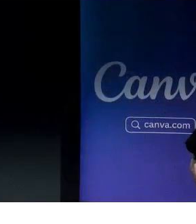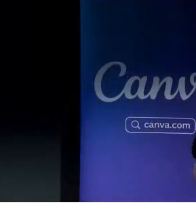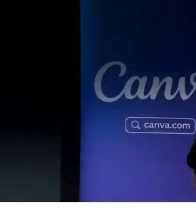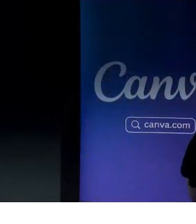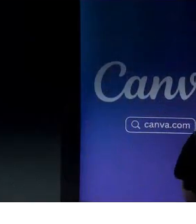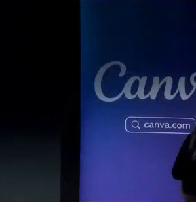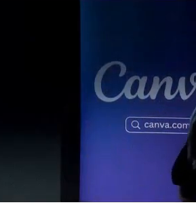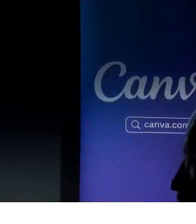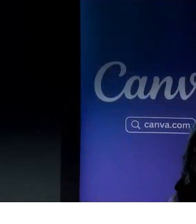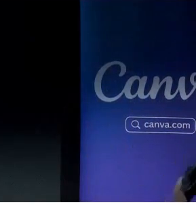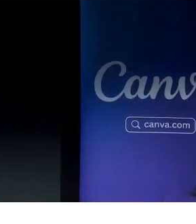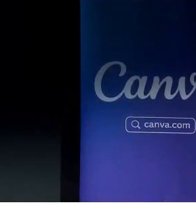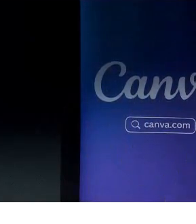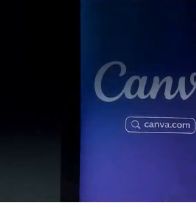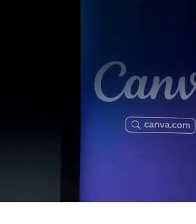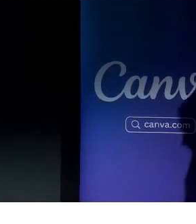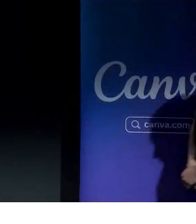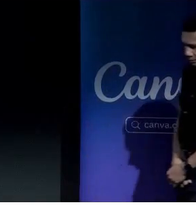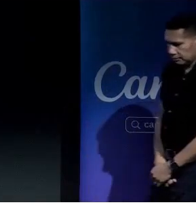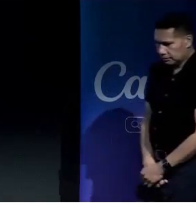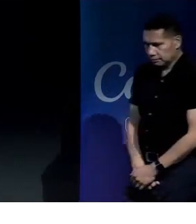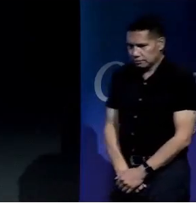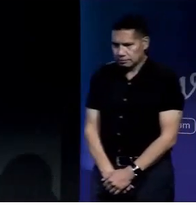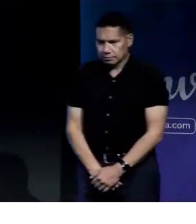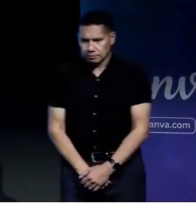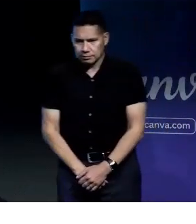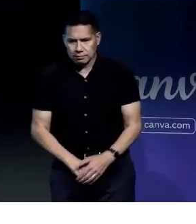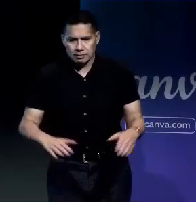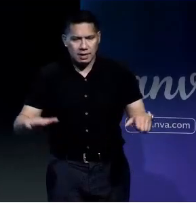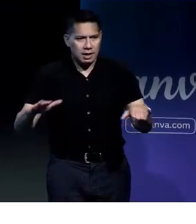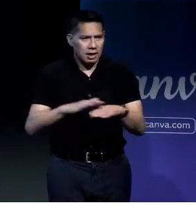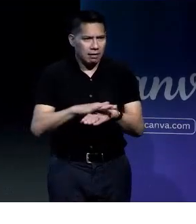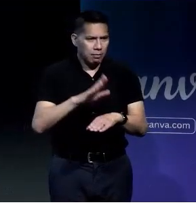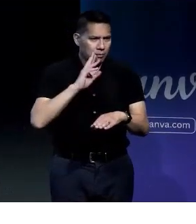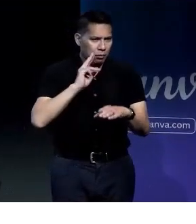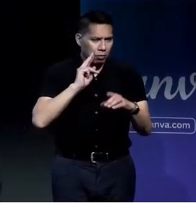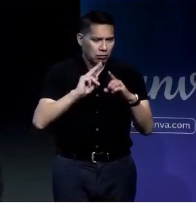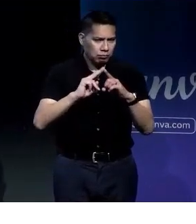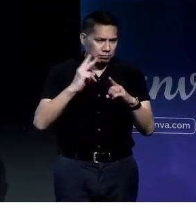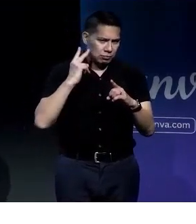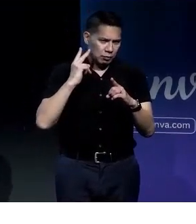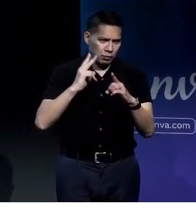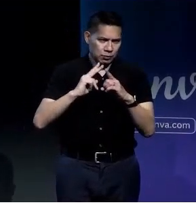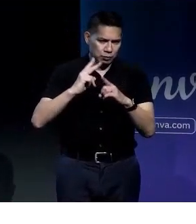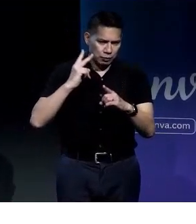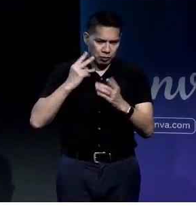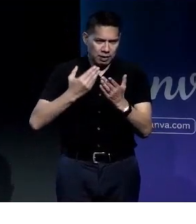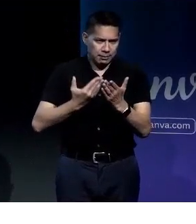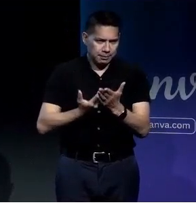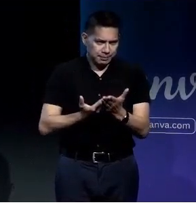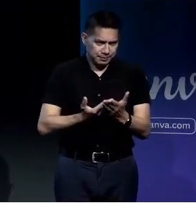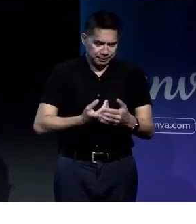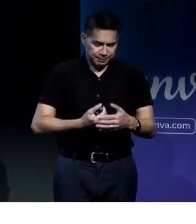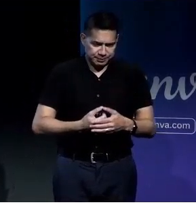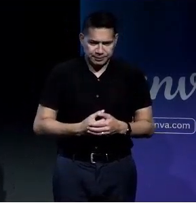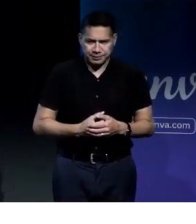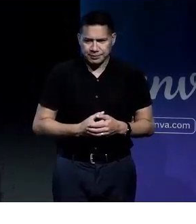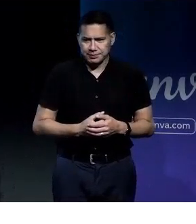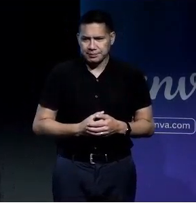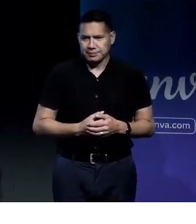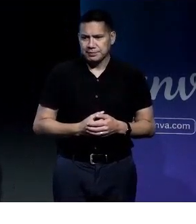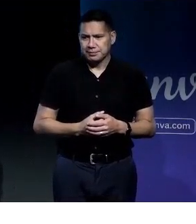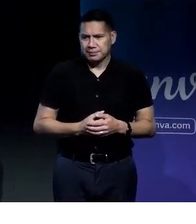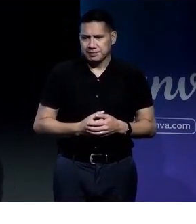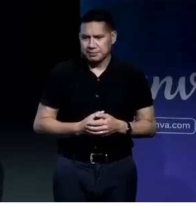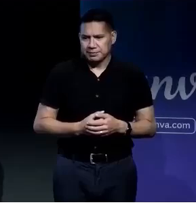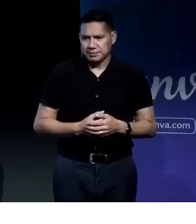And we just went over some of those reviewing vendor claims. Now, they have to be based off of a full